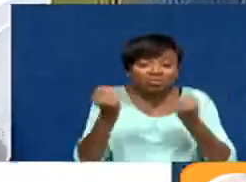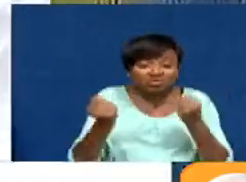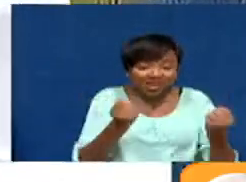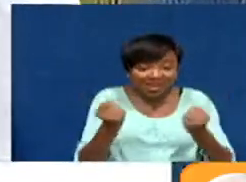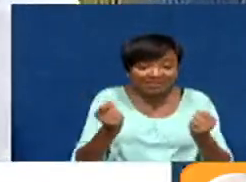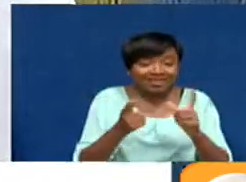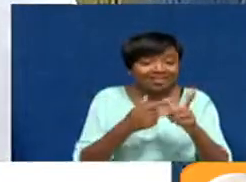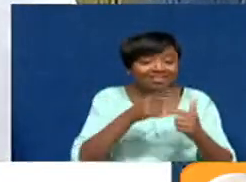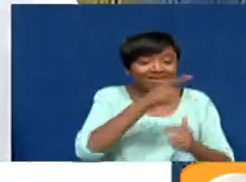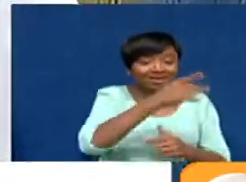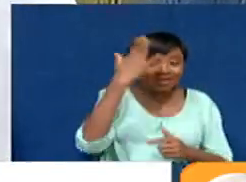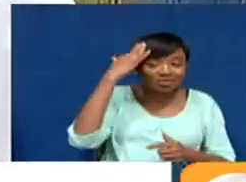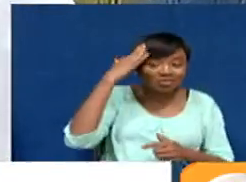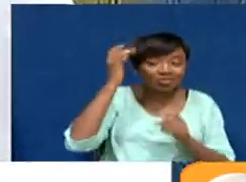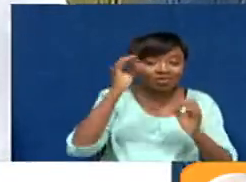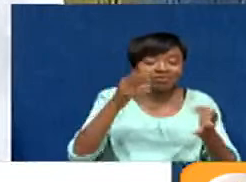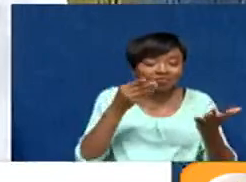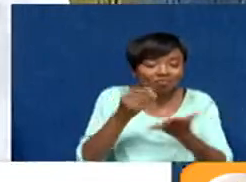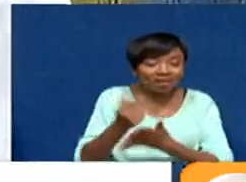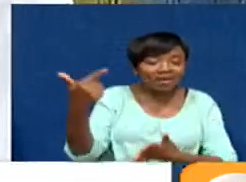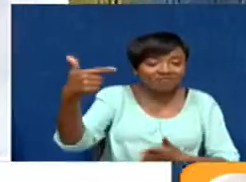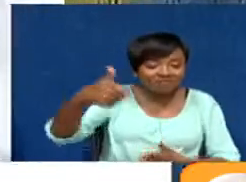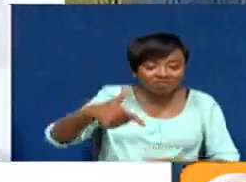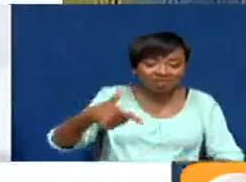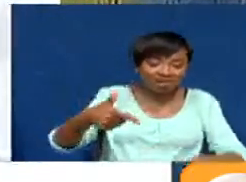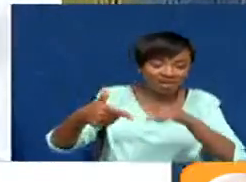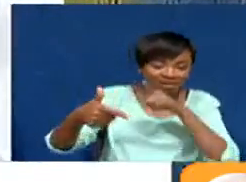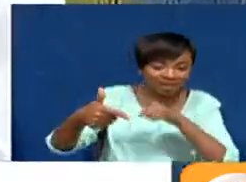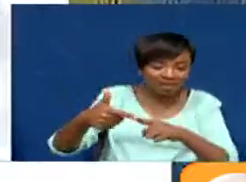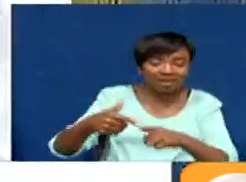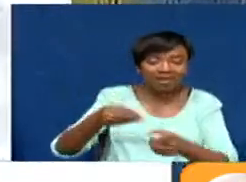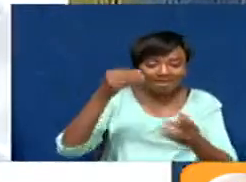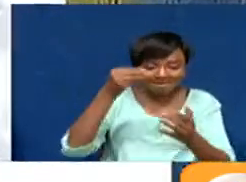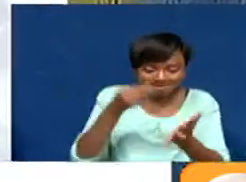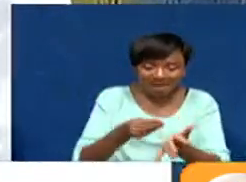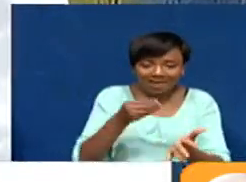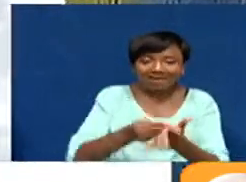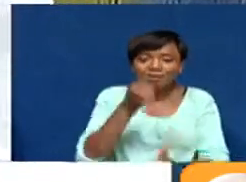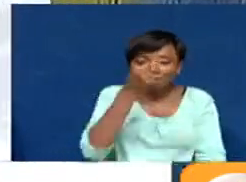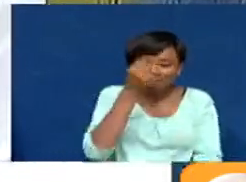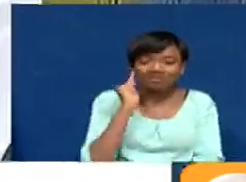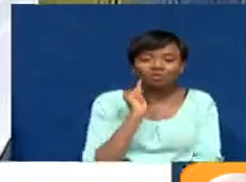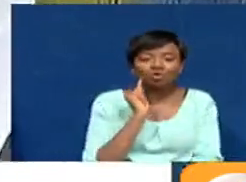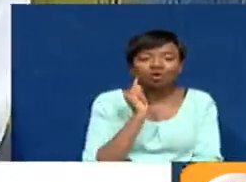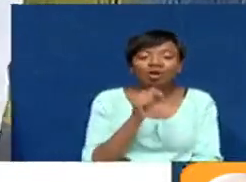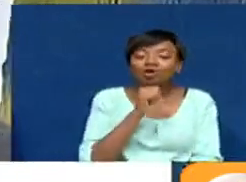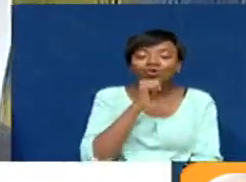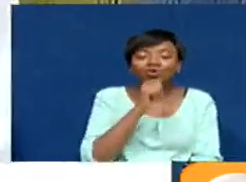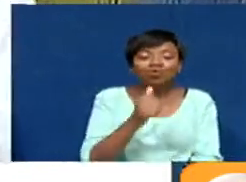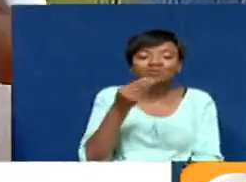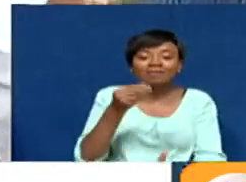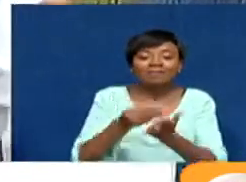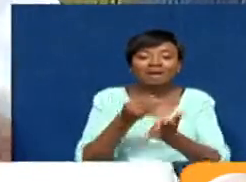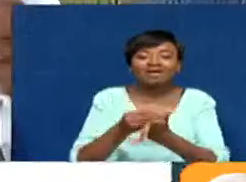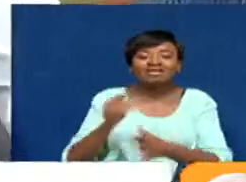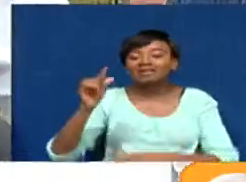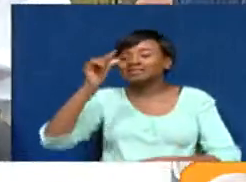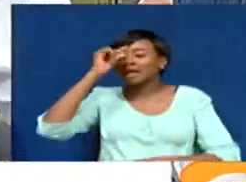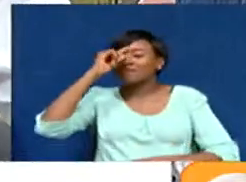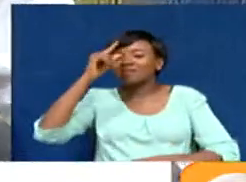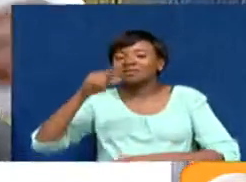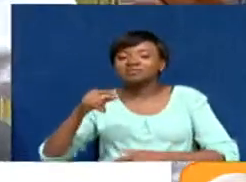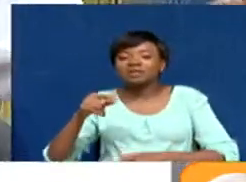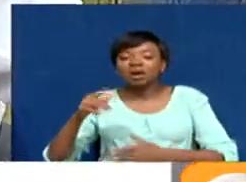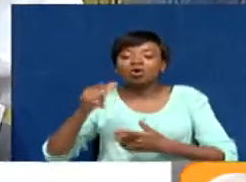you're buying fuel from Martin, you're buying fuel and you're paying the price of your real product, not one that is cushioned by other people